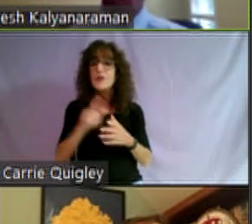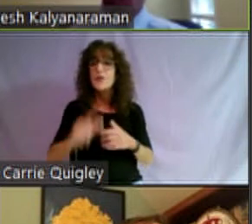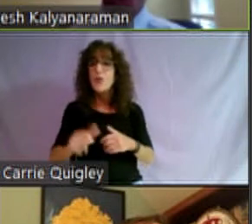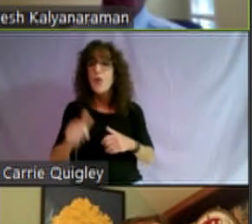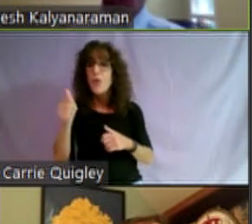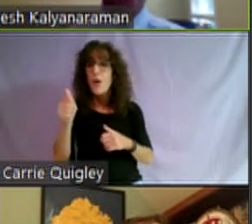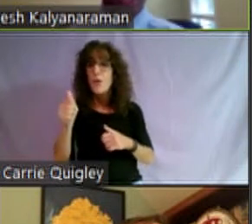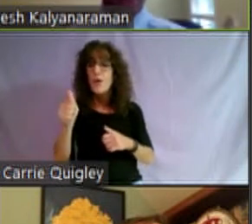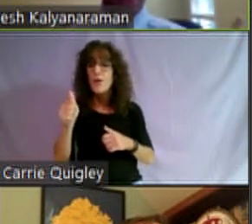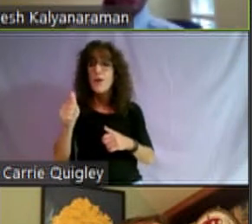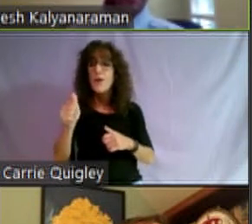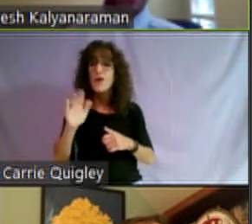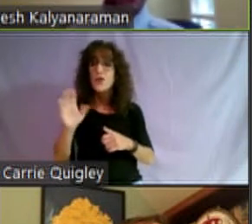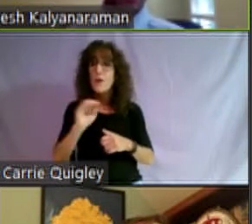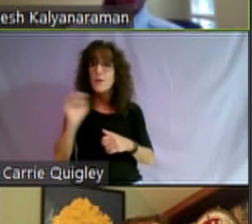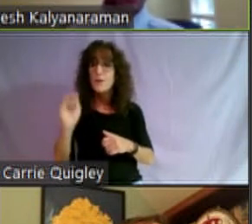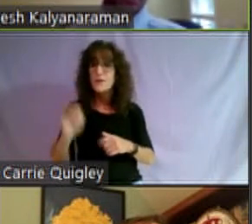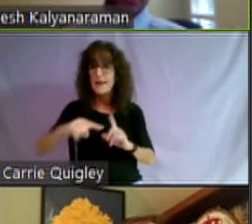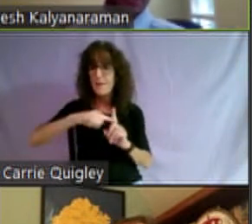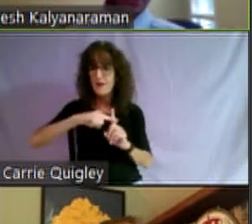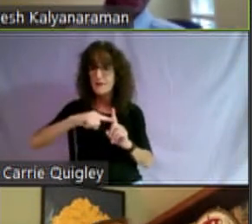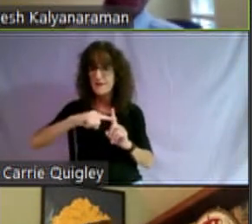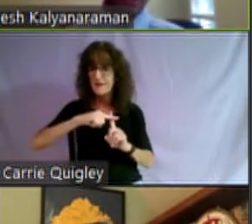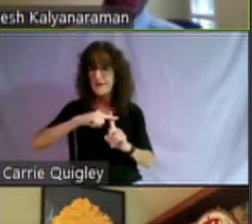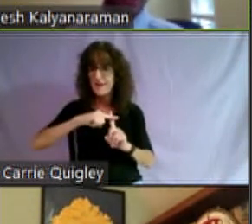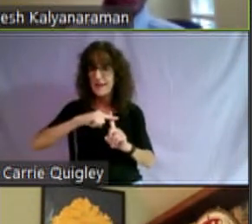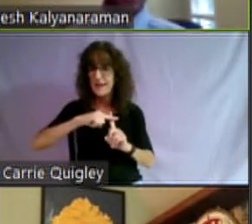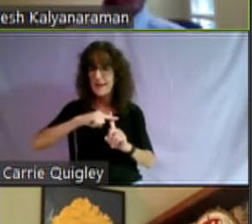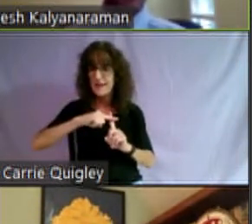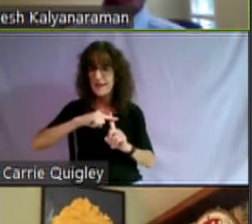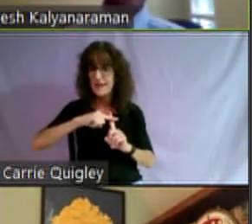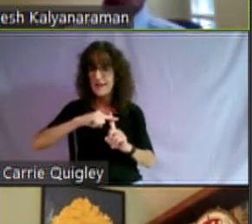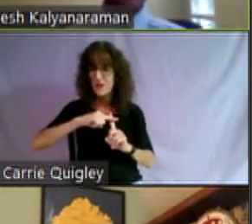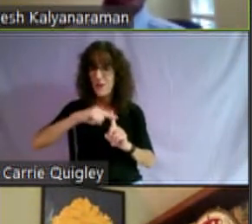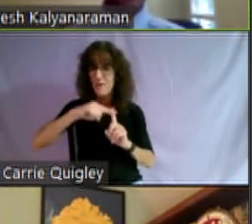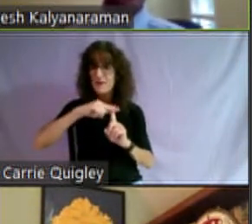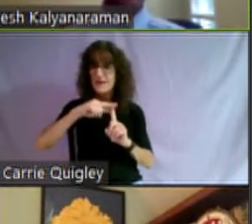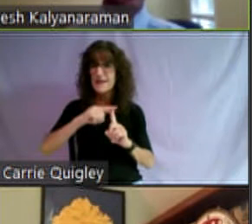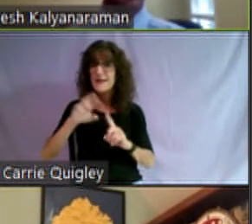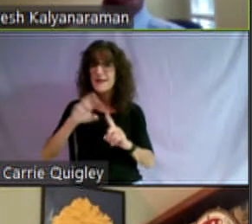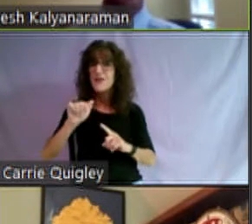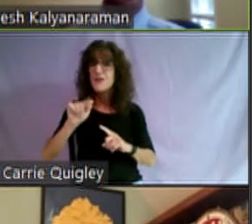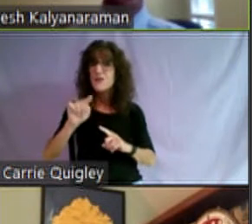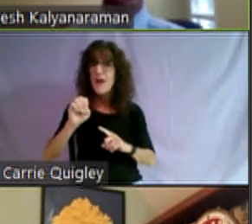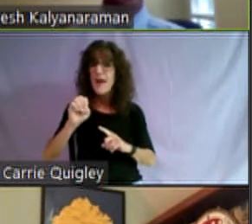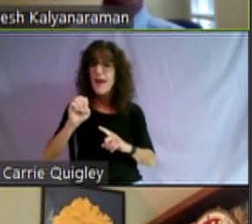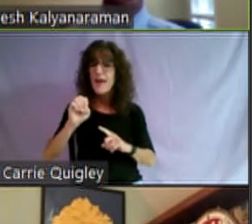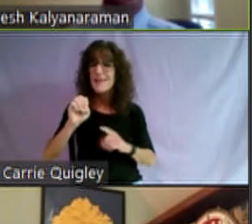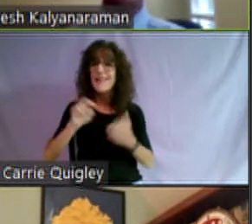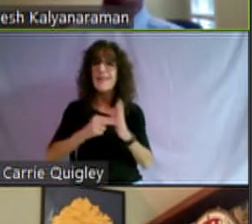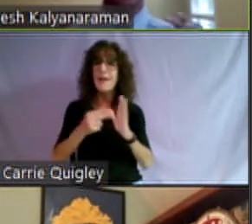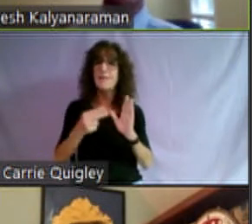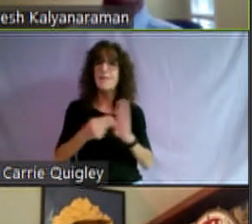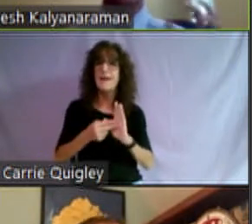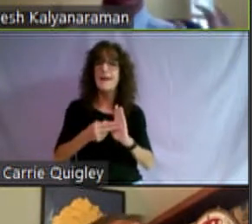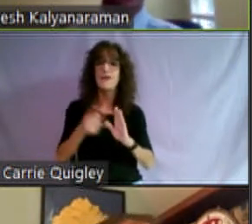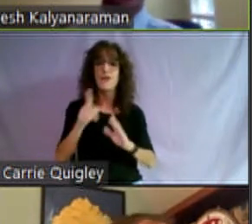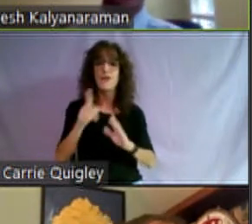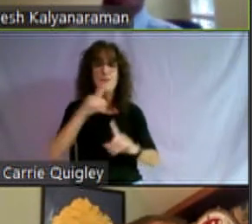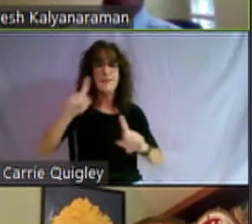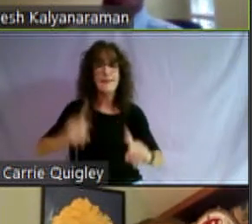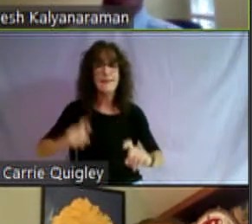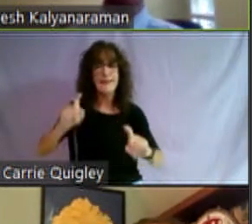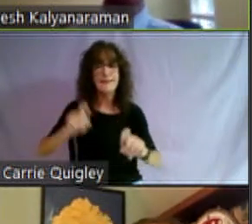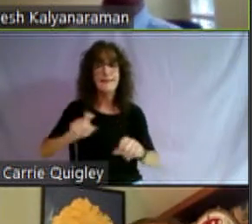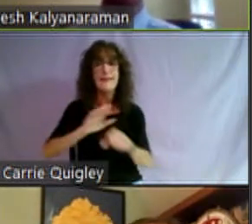your percent positivity, your positivity rate, the more that means that you're really testing